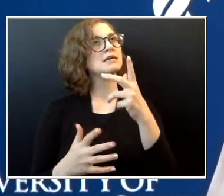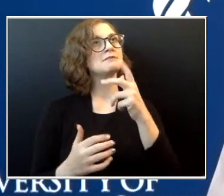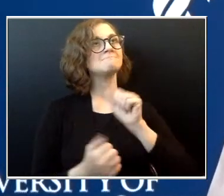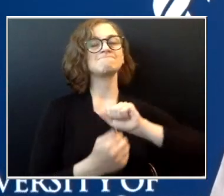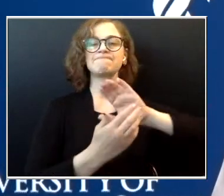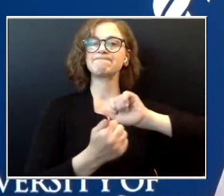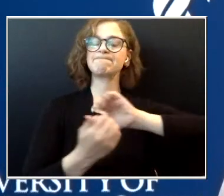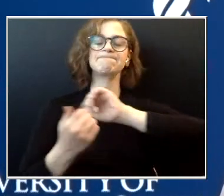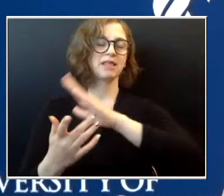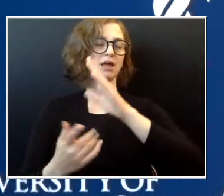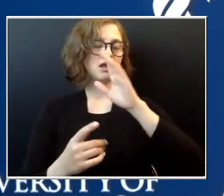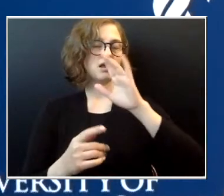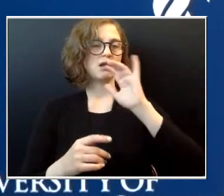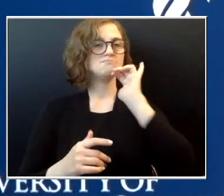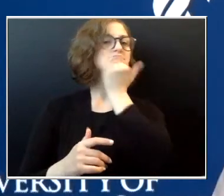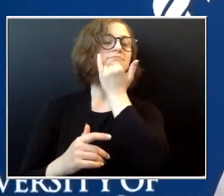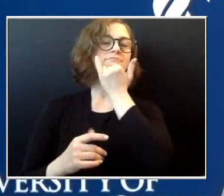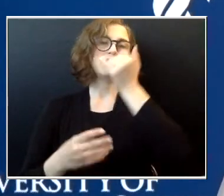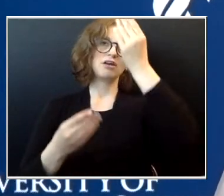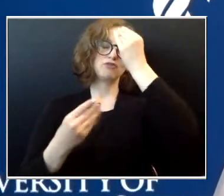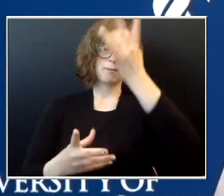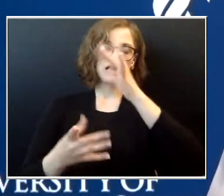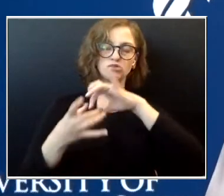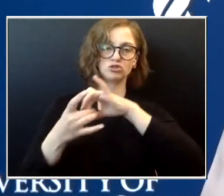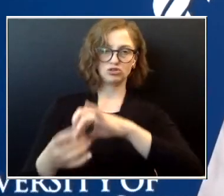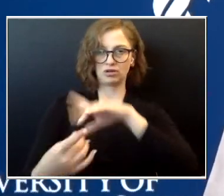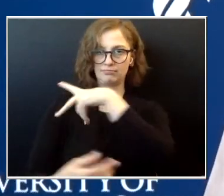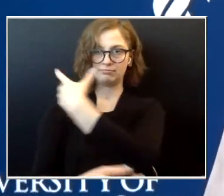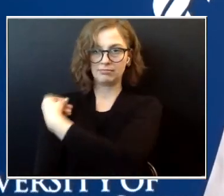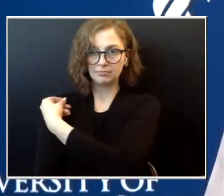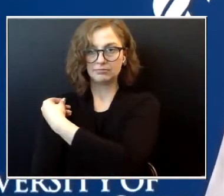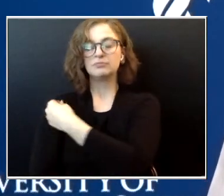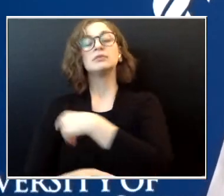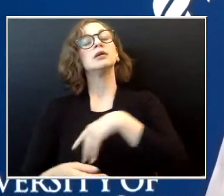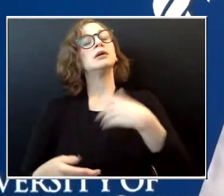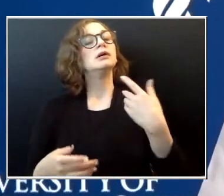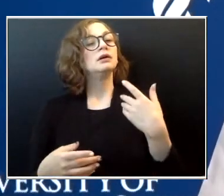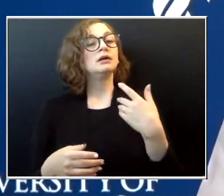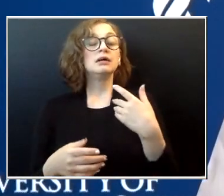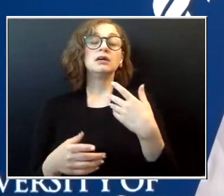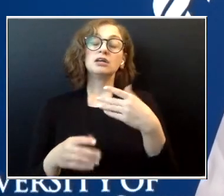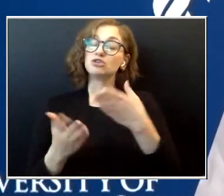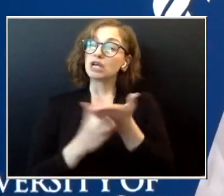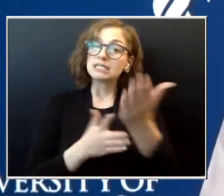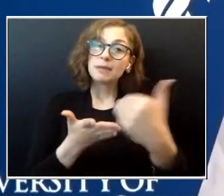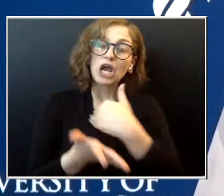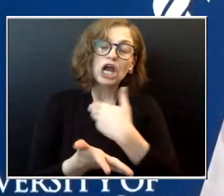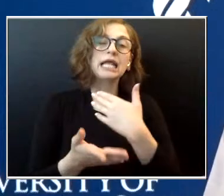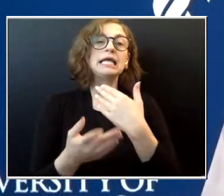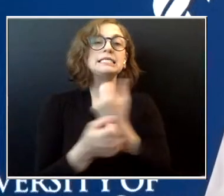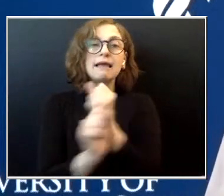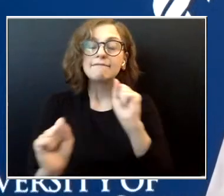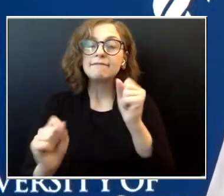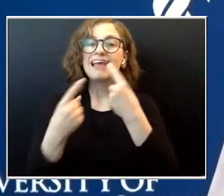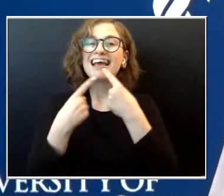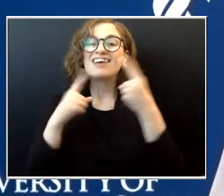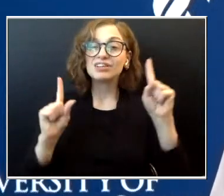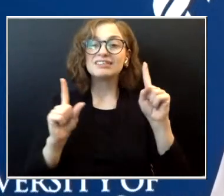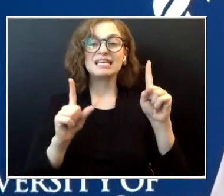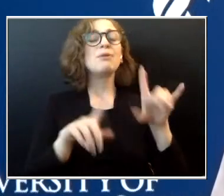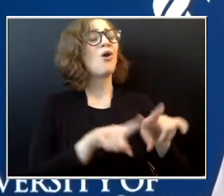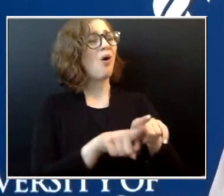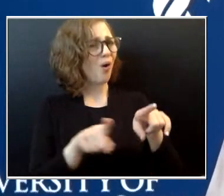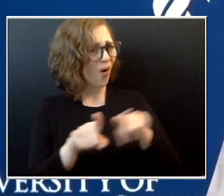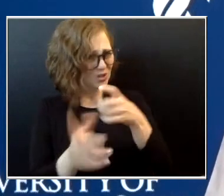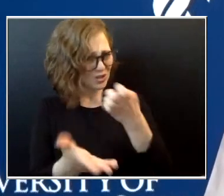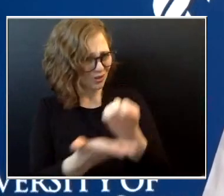certainly transparency, safety, and efficacy, but also economics is one of those as well. And this is one more strong data point proving and showing